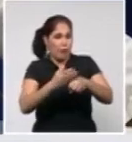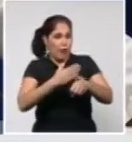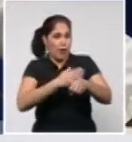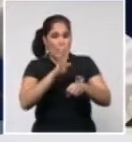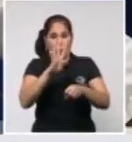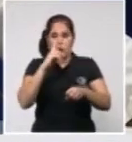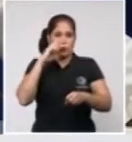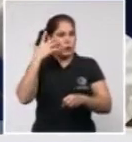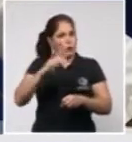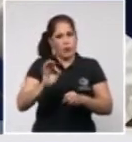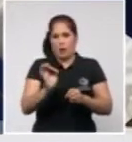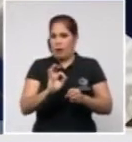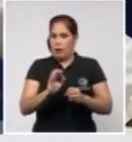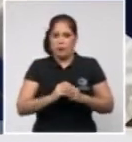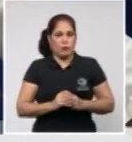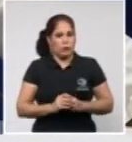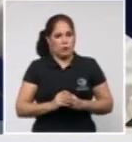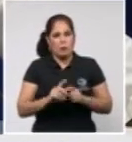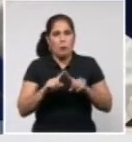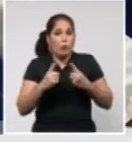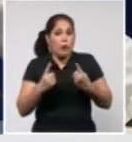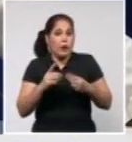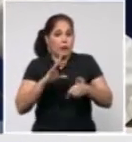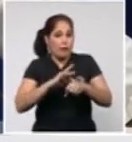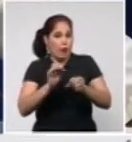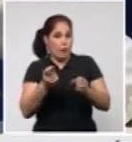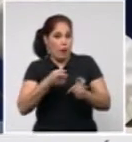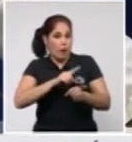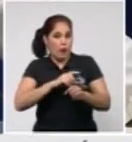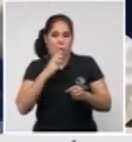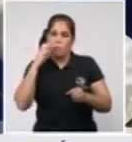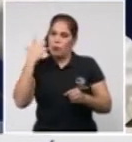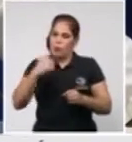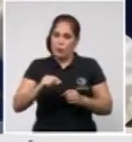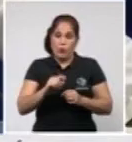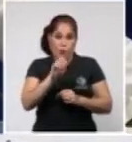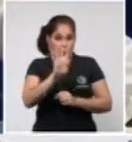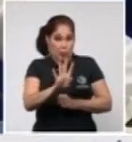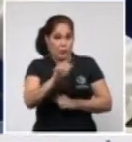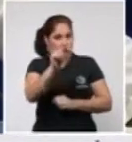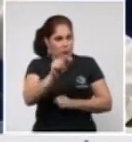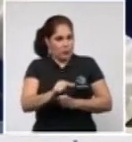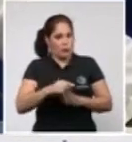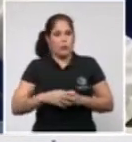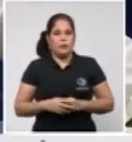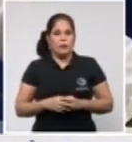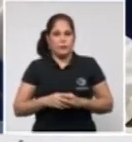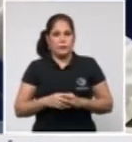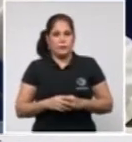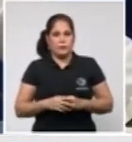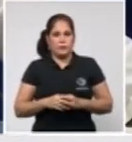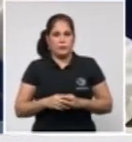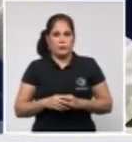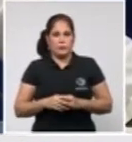12 are female, for 49% of all diagnosed cases on the island.